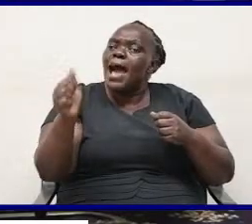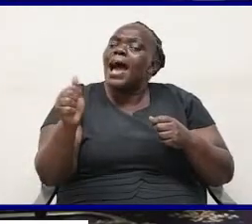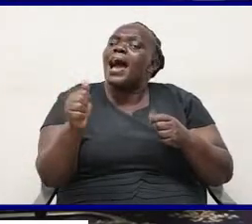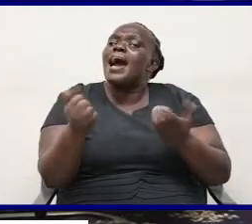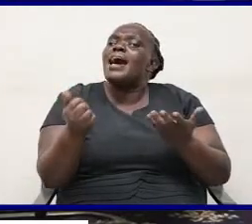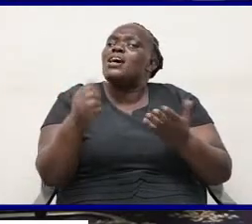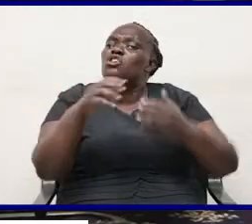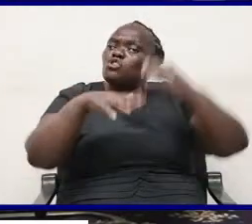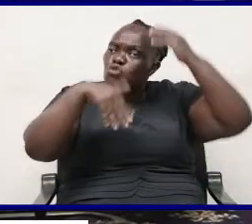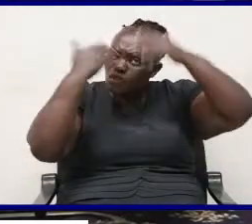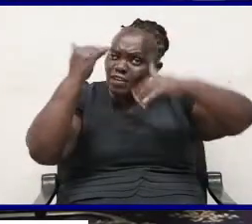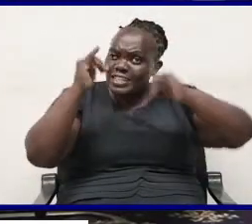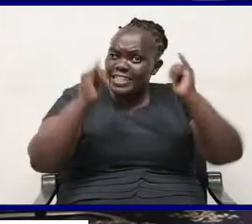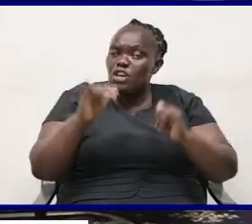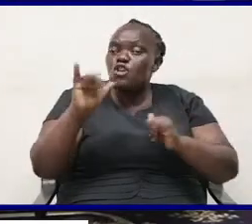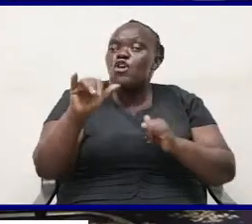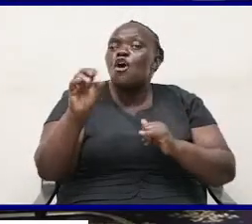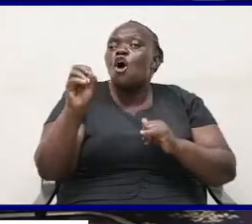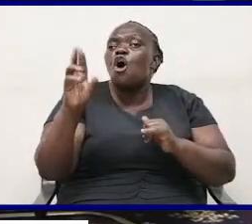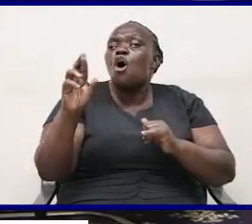New York. In New York City. Oh, wow.